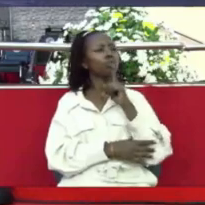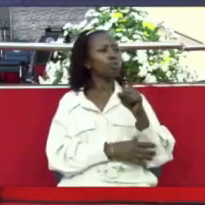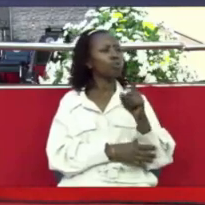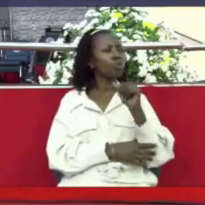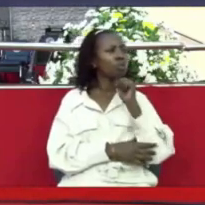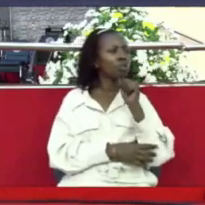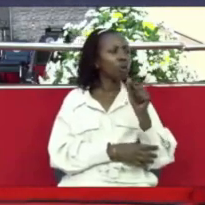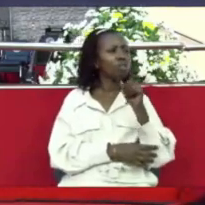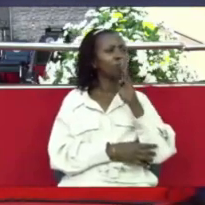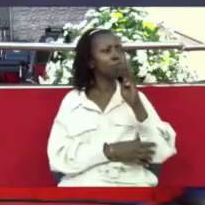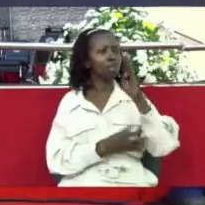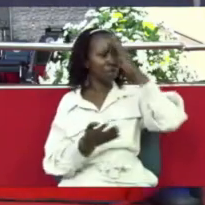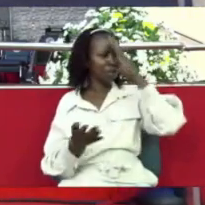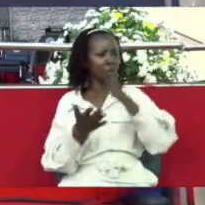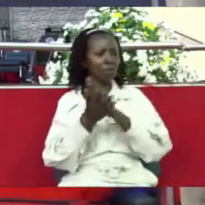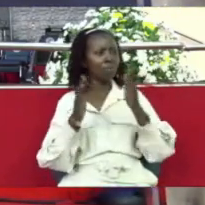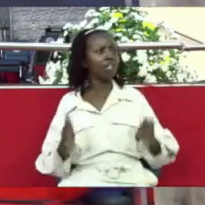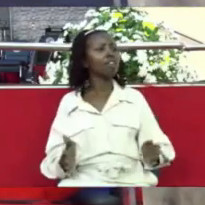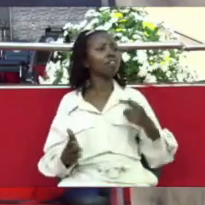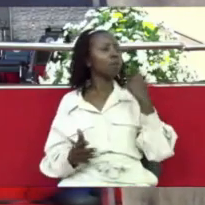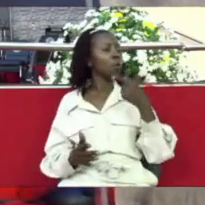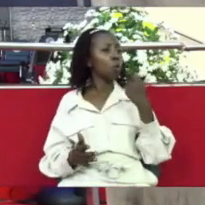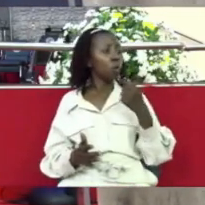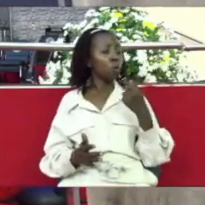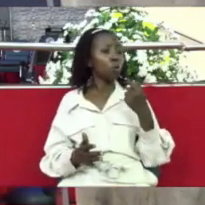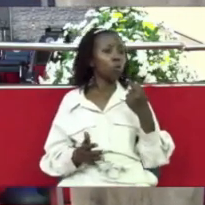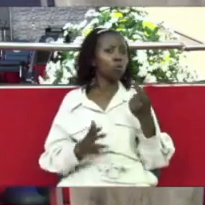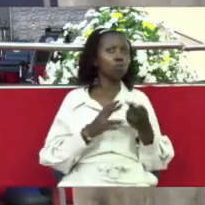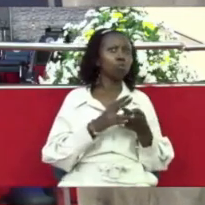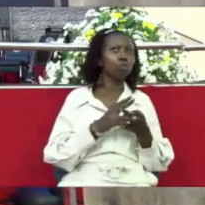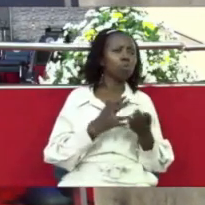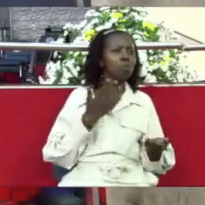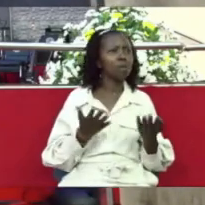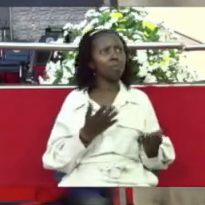believer who begins to tithe for a month